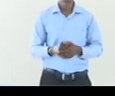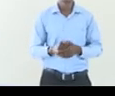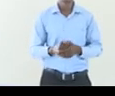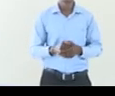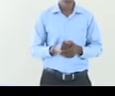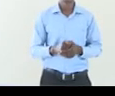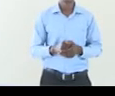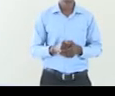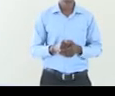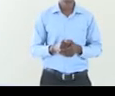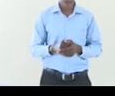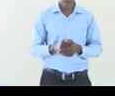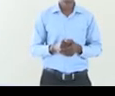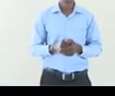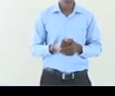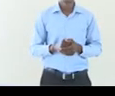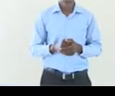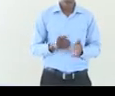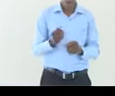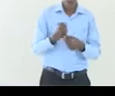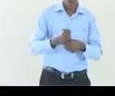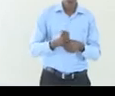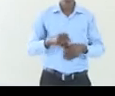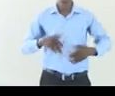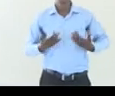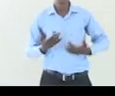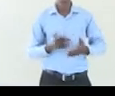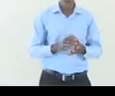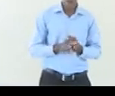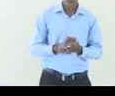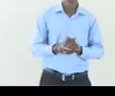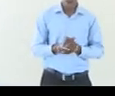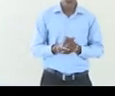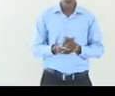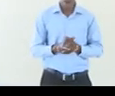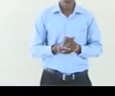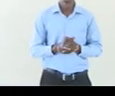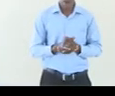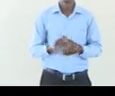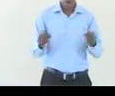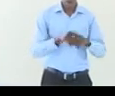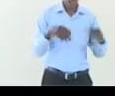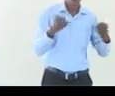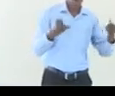to... Eh? You use your finger to tickle, then the person will...